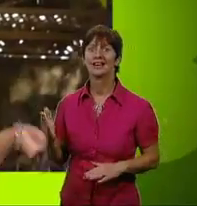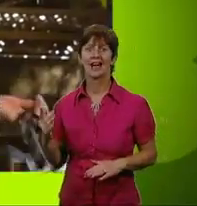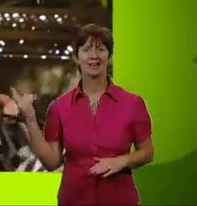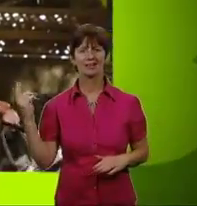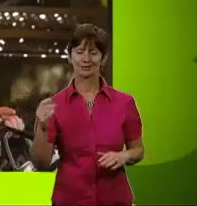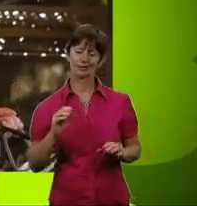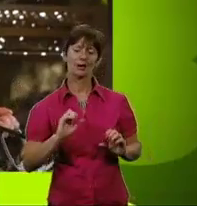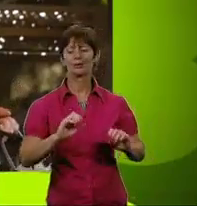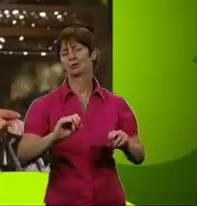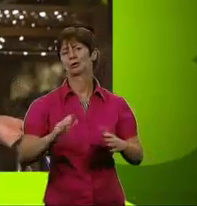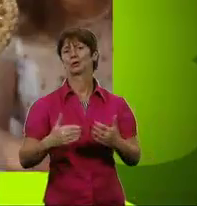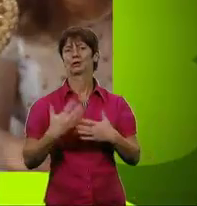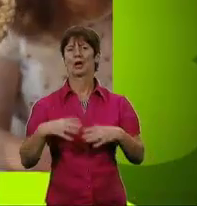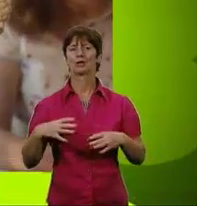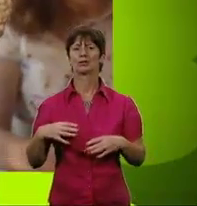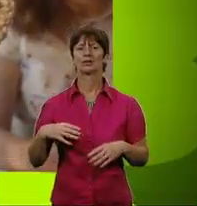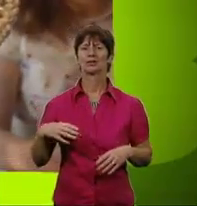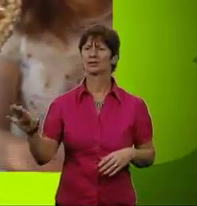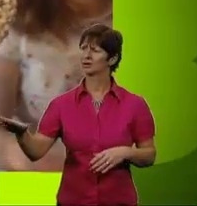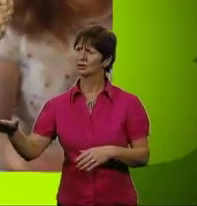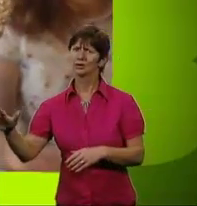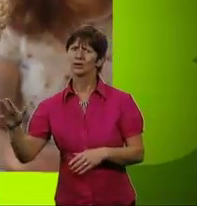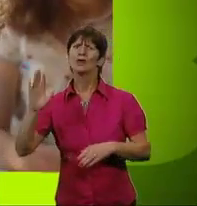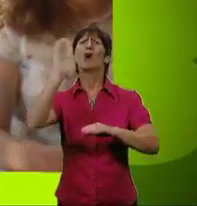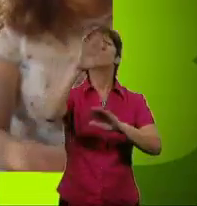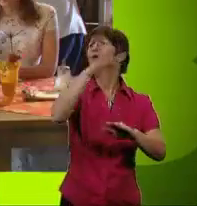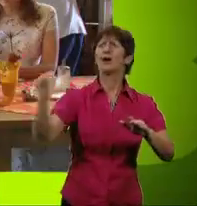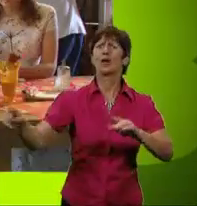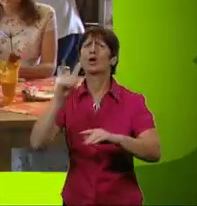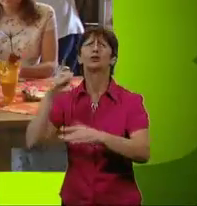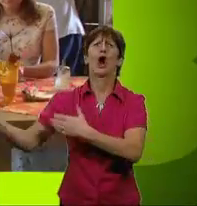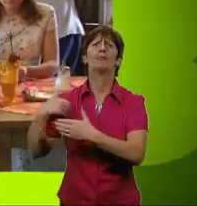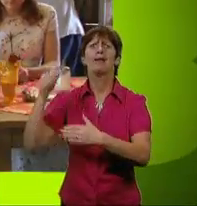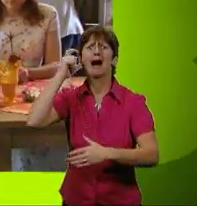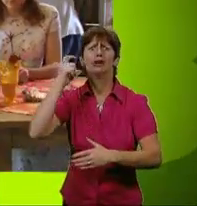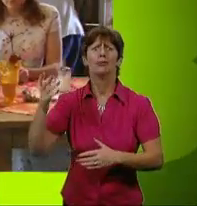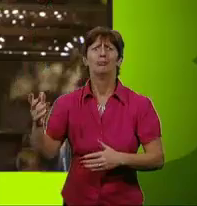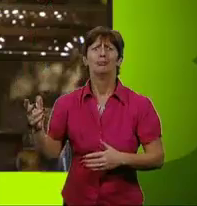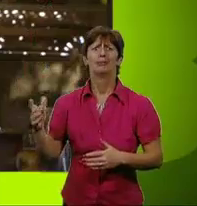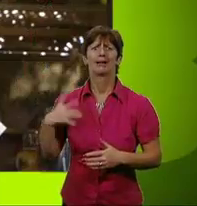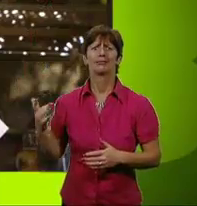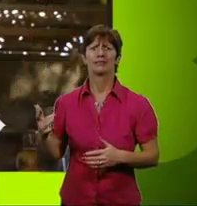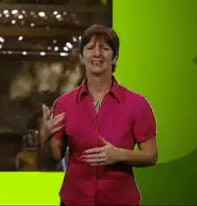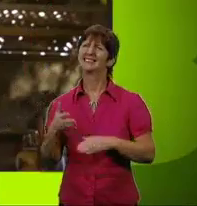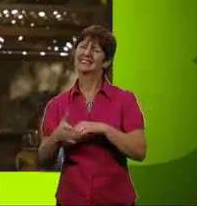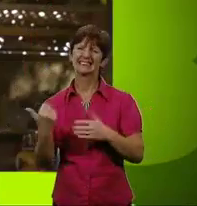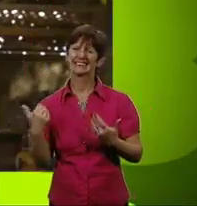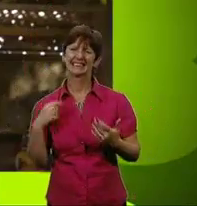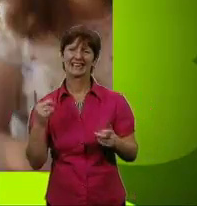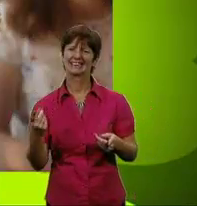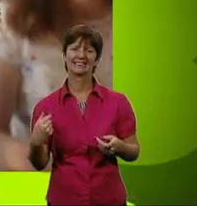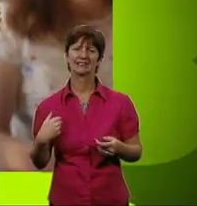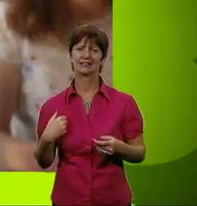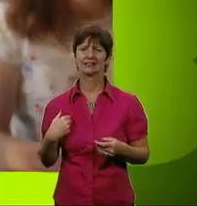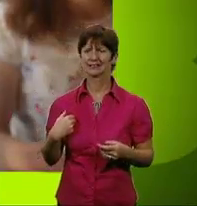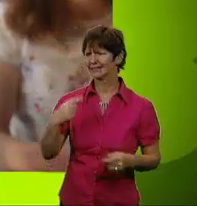put my new clothes away. Robbo, don't show her where I live. It's busy, Abby, I can't. Of course you can.